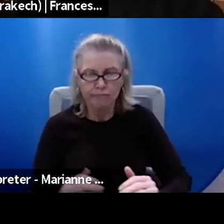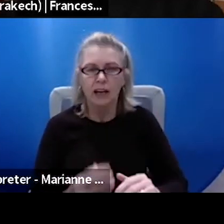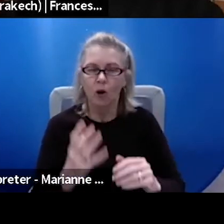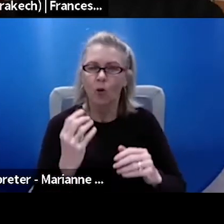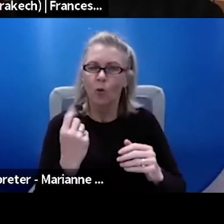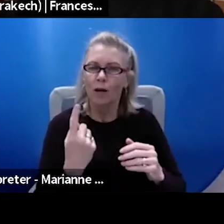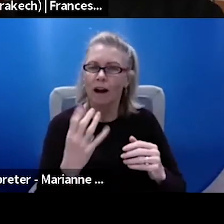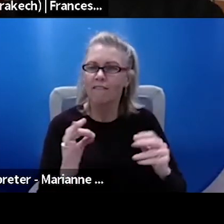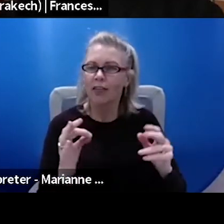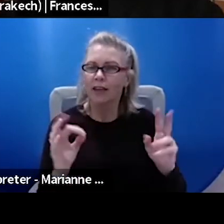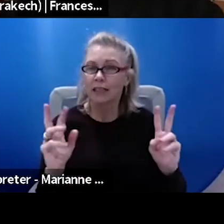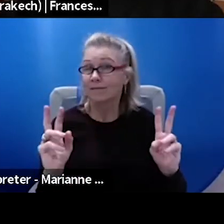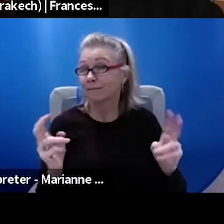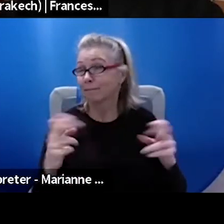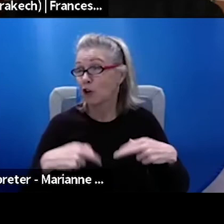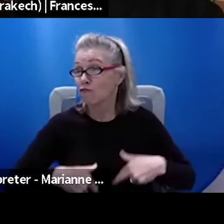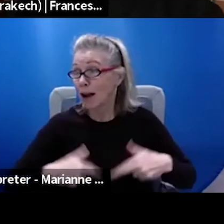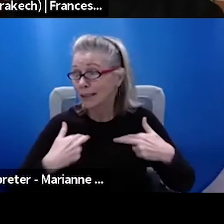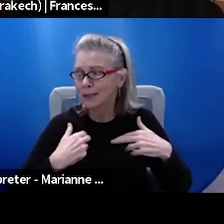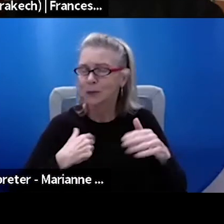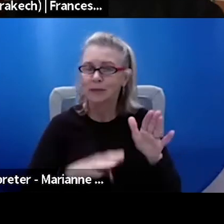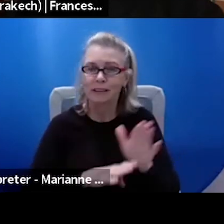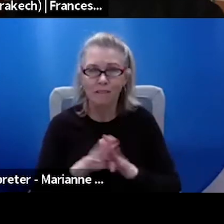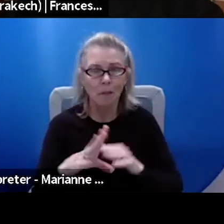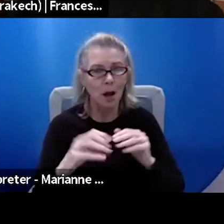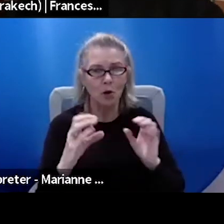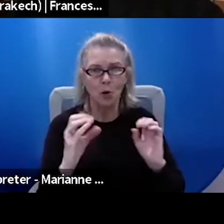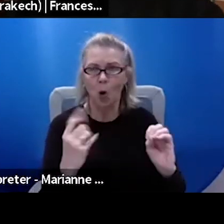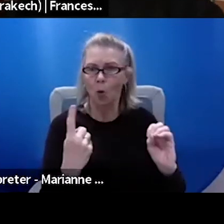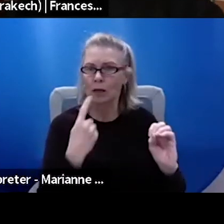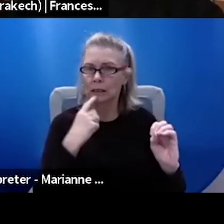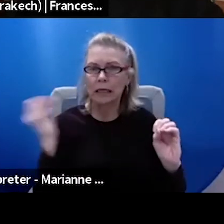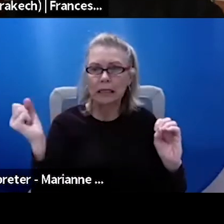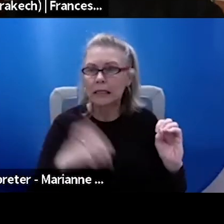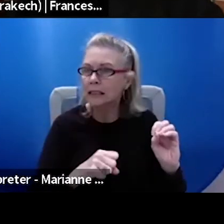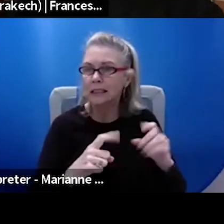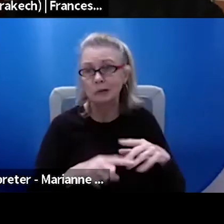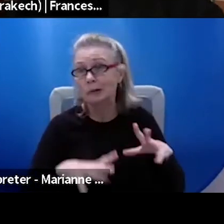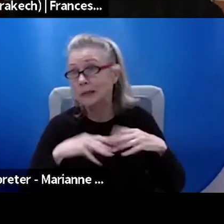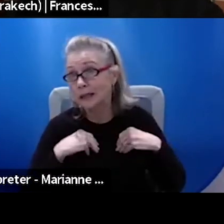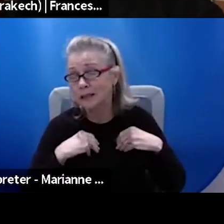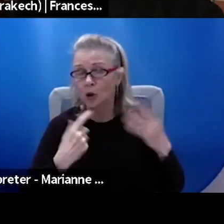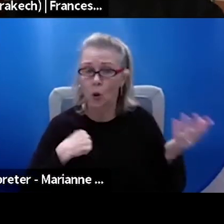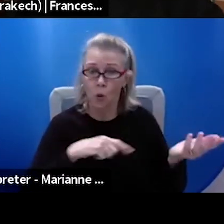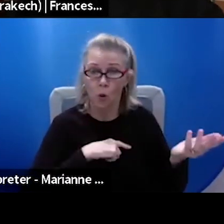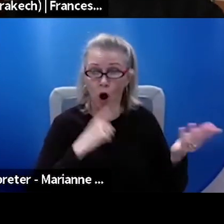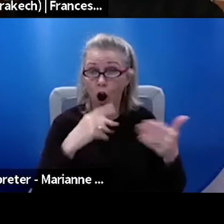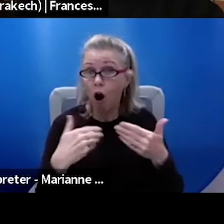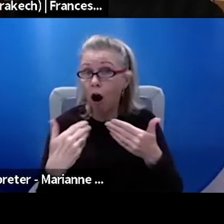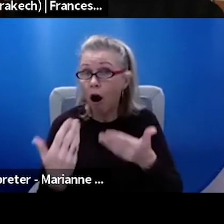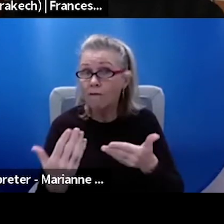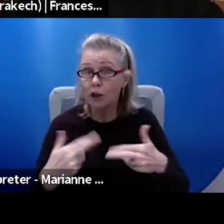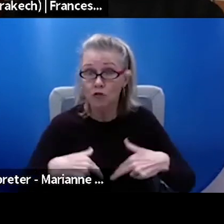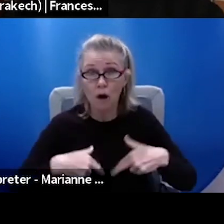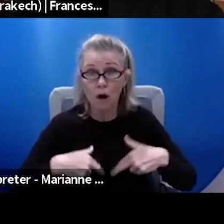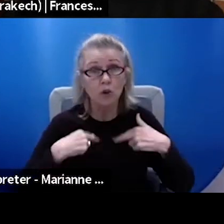of the kind of residencies that we've developed and no one has said yes to taking it on is that we are offering a residency to